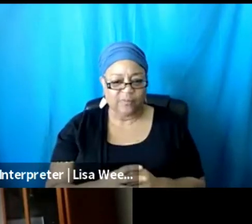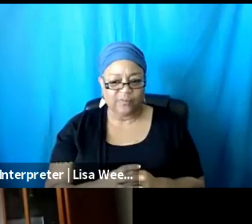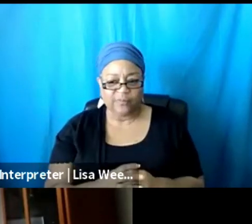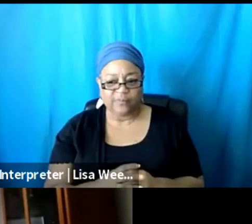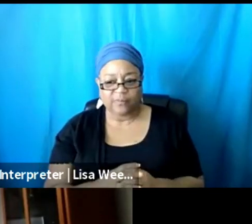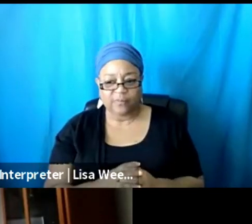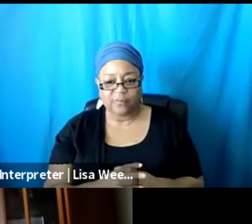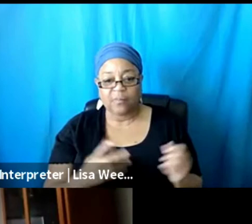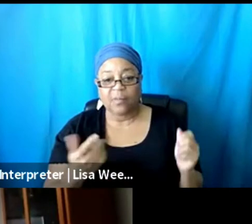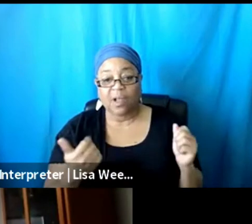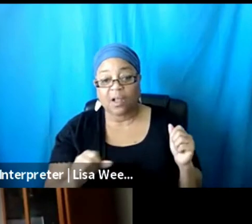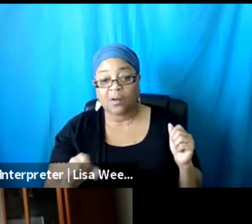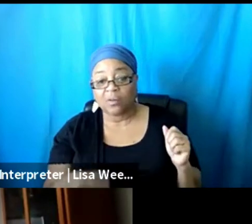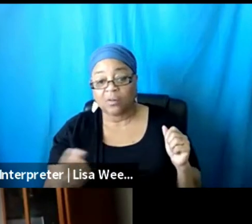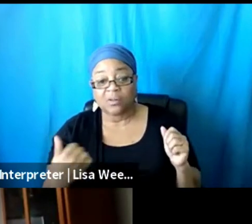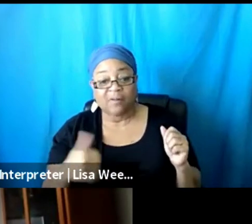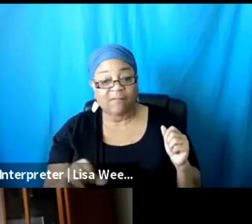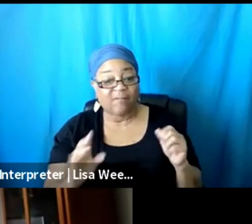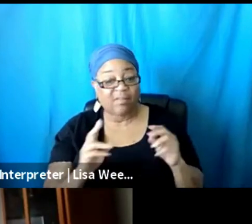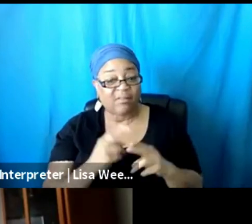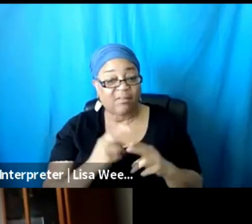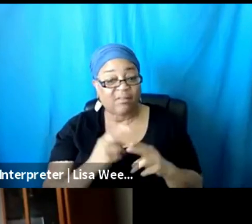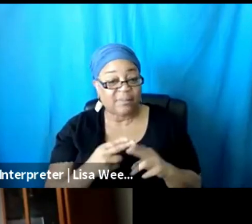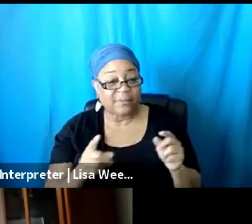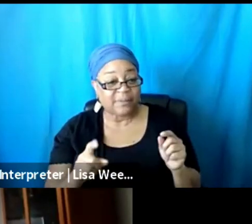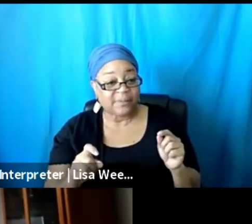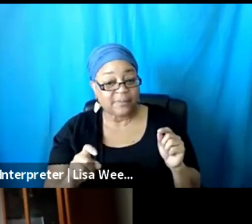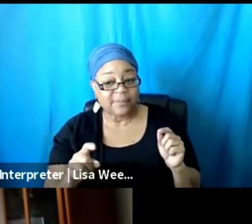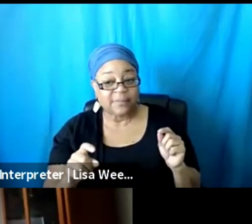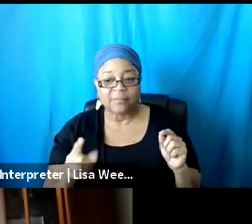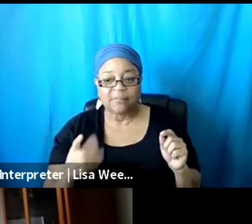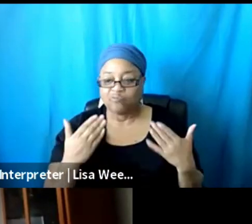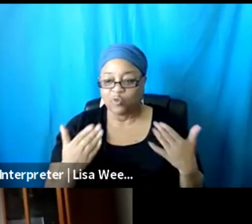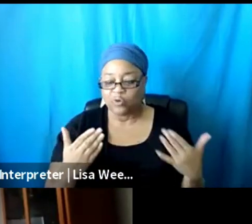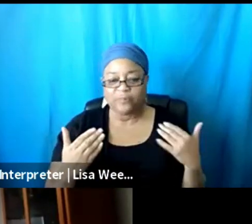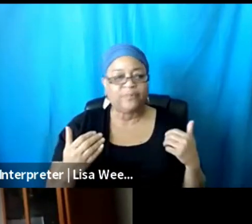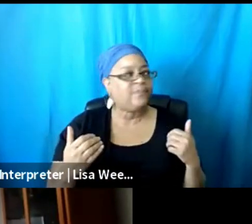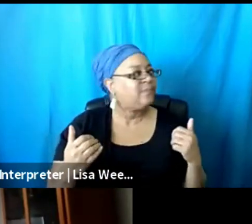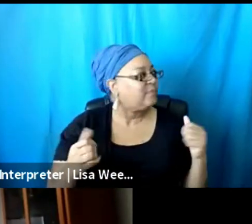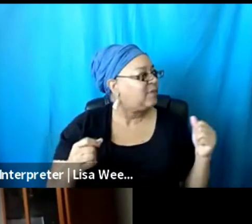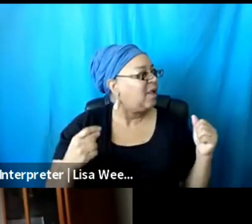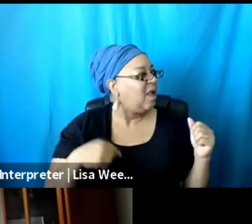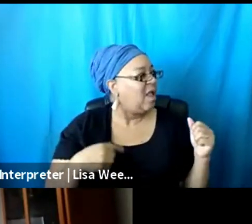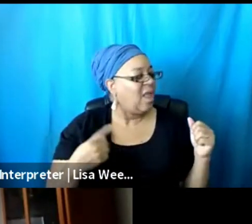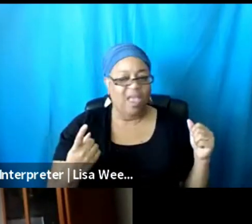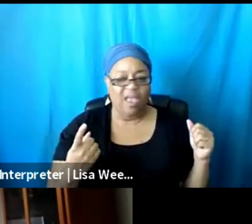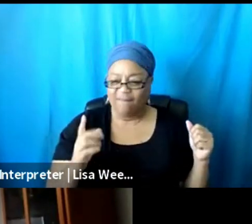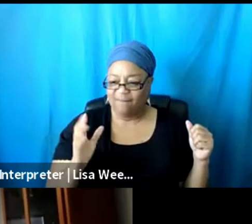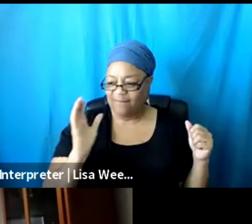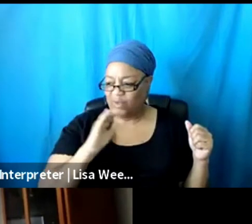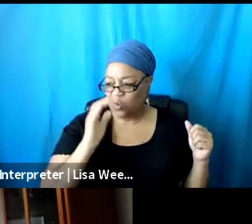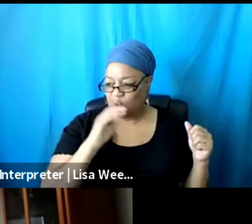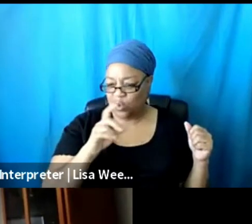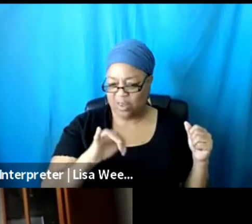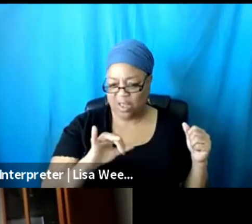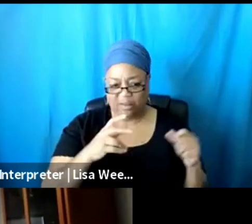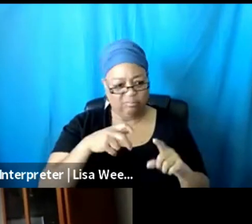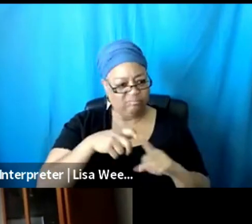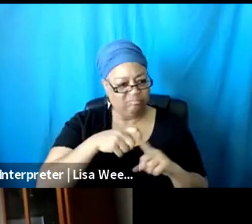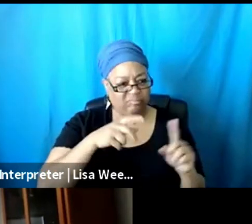Anyone else have additional comments on that? Good. I've got one, it looks like it's tailored for Emily,